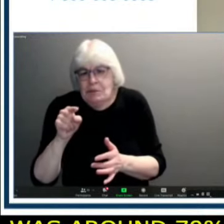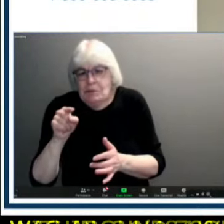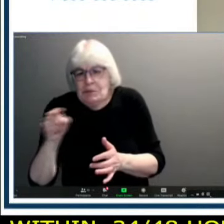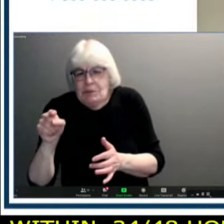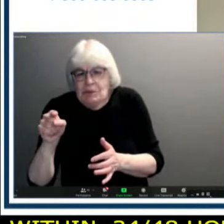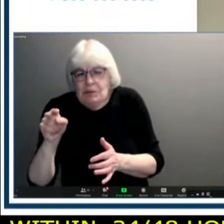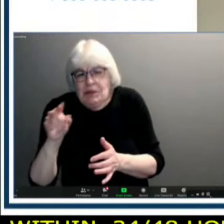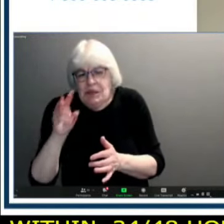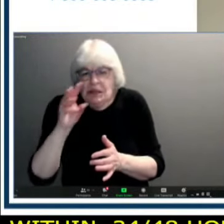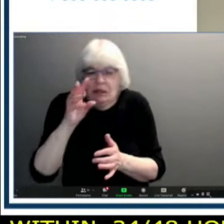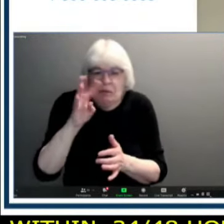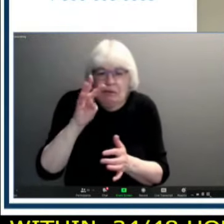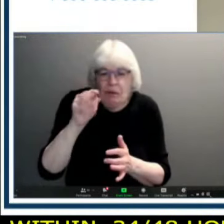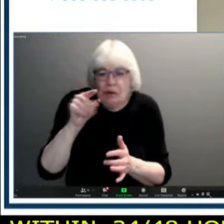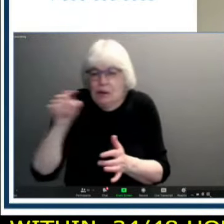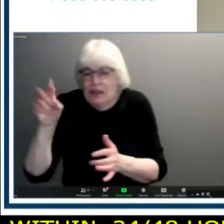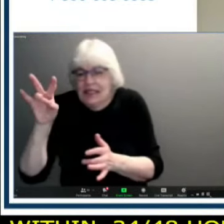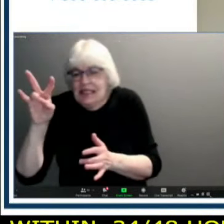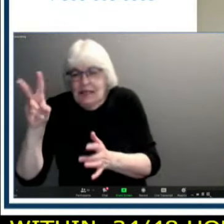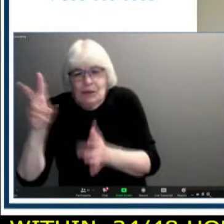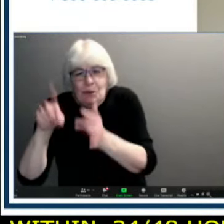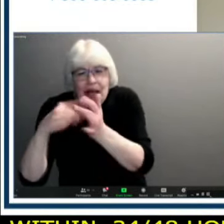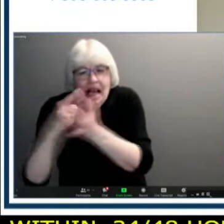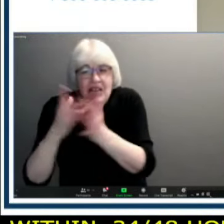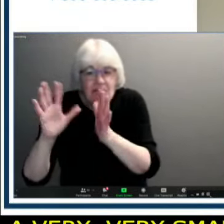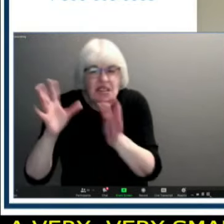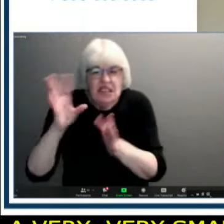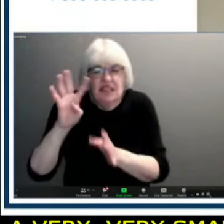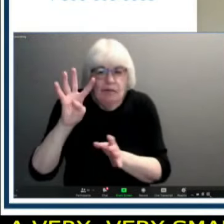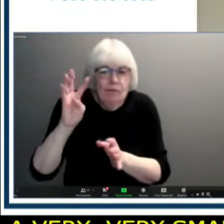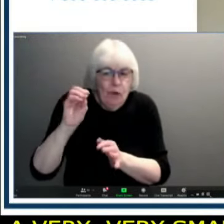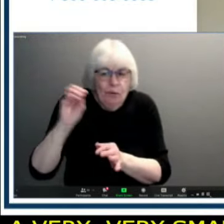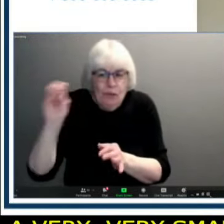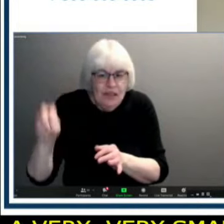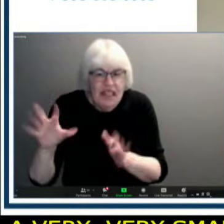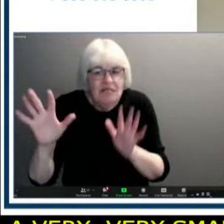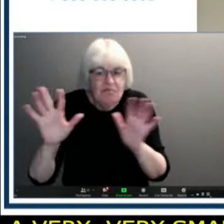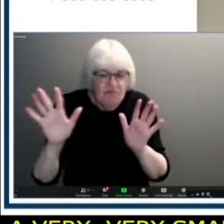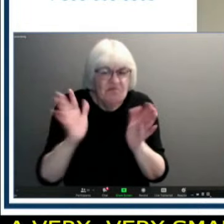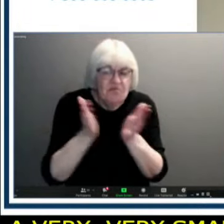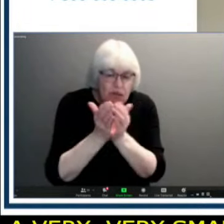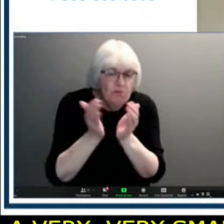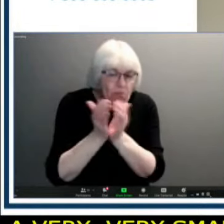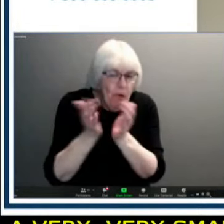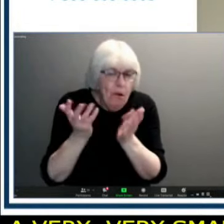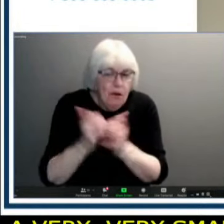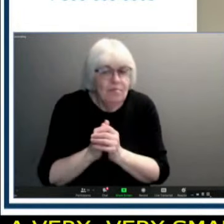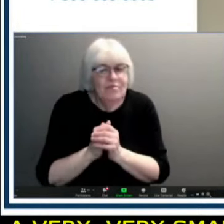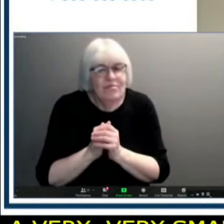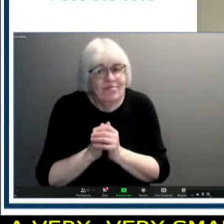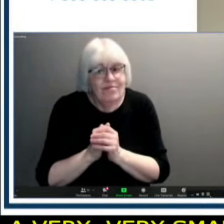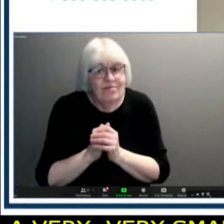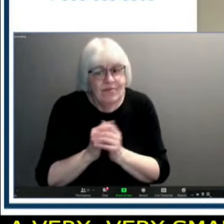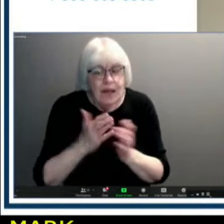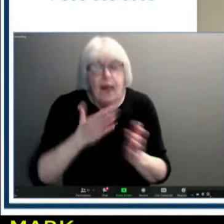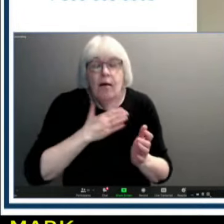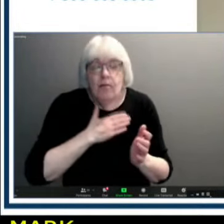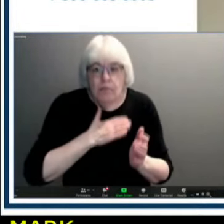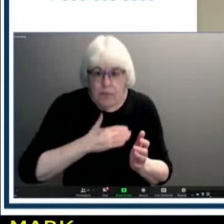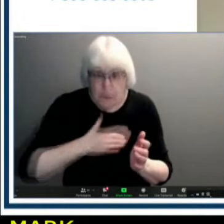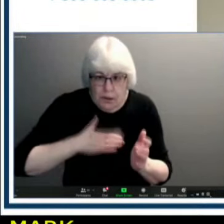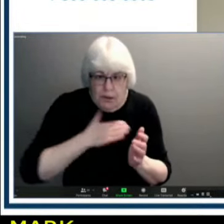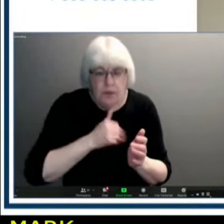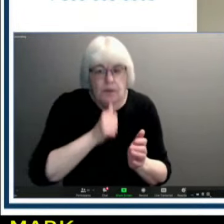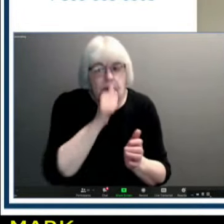that 72-hour mark. So we'd ask those people to be patient. There is a line that they can call to